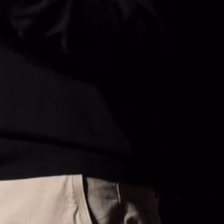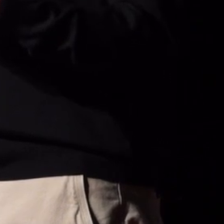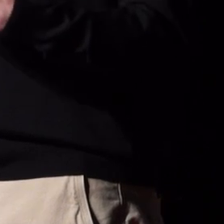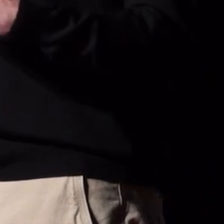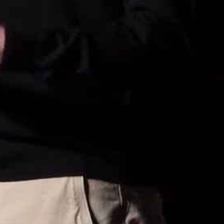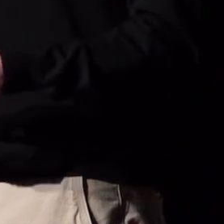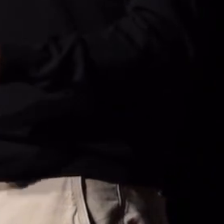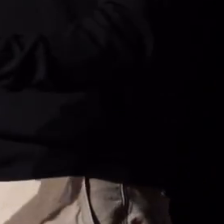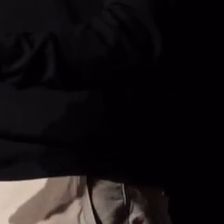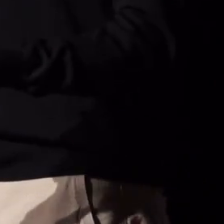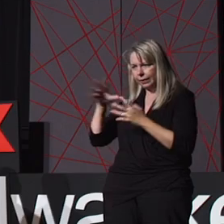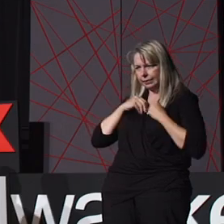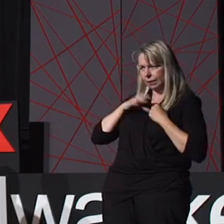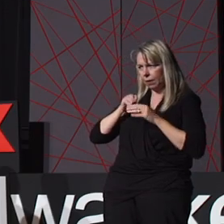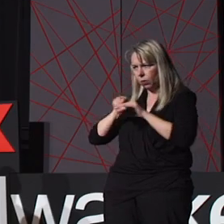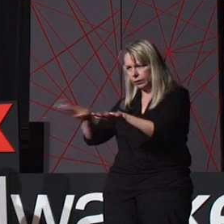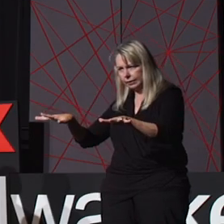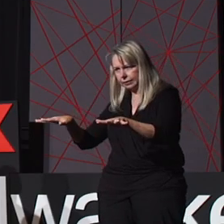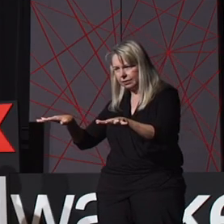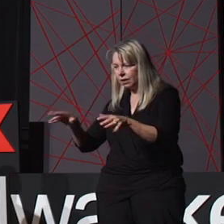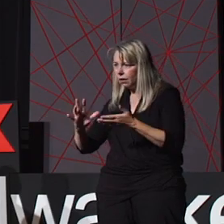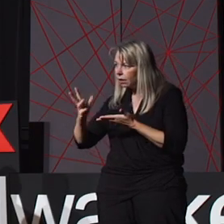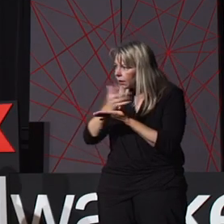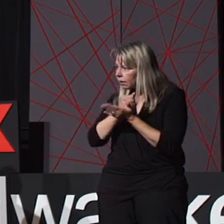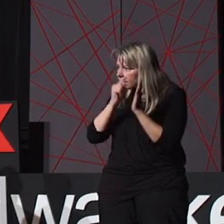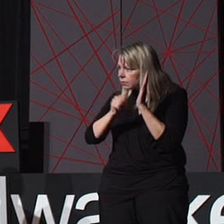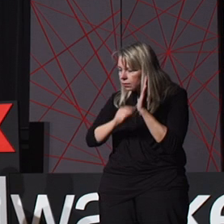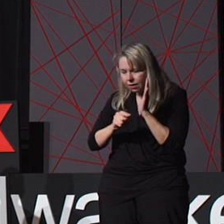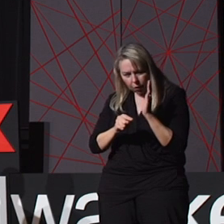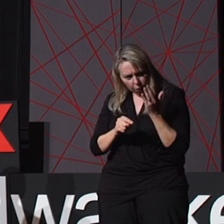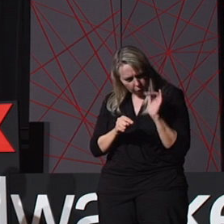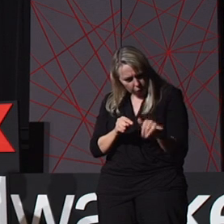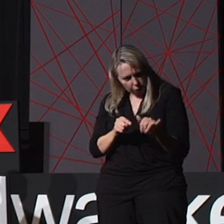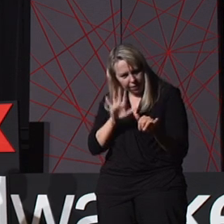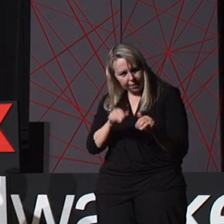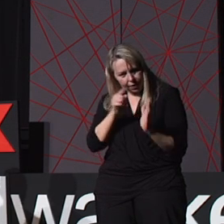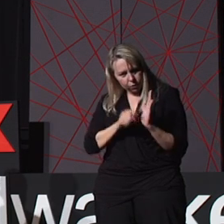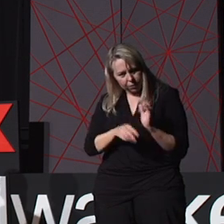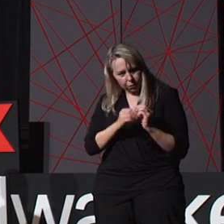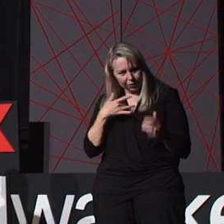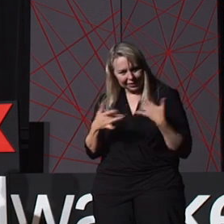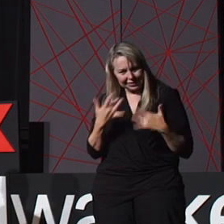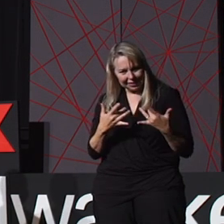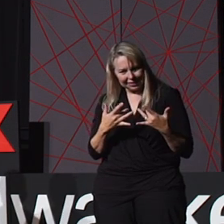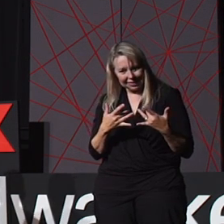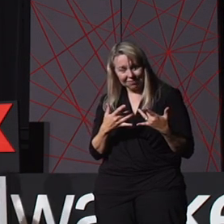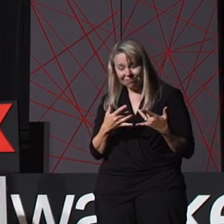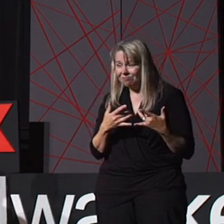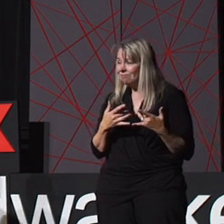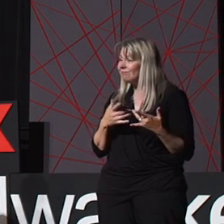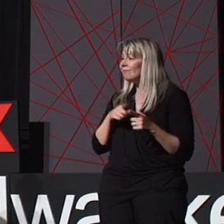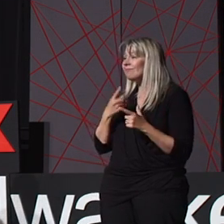As he collected more and more data, he realized, wow, there's something even more exciting here. And then, of course, you all know the rest of the